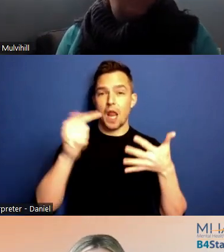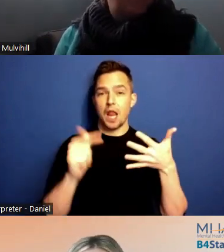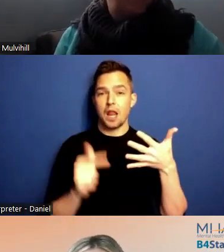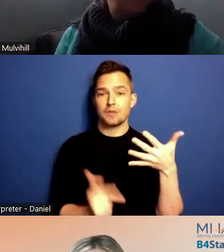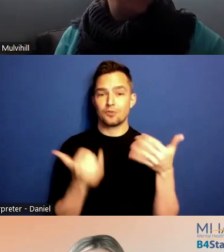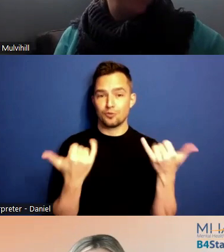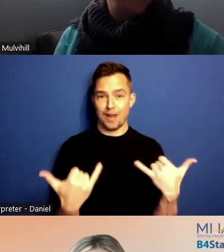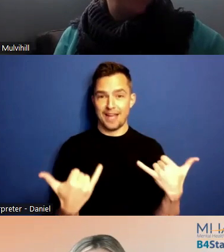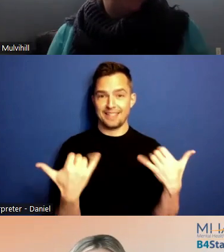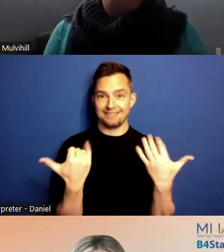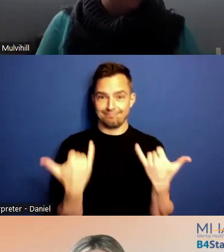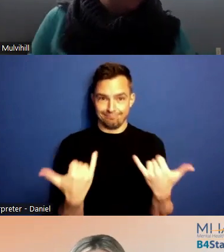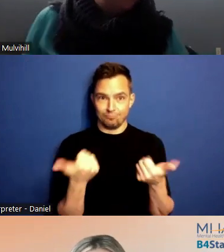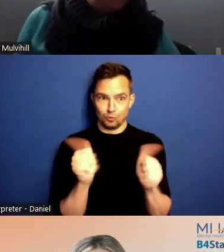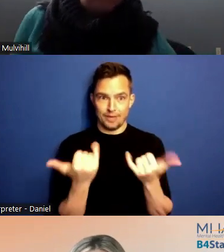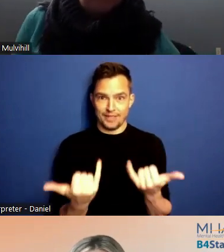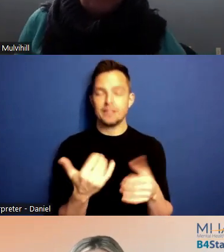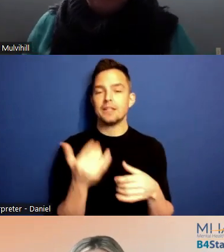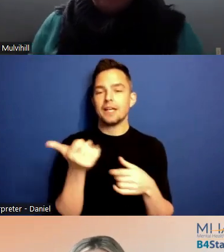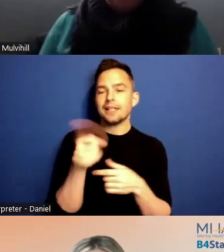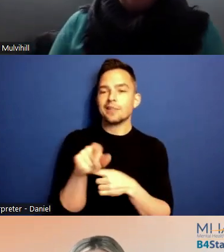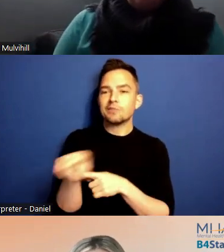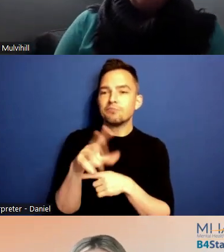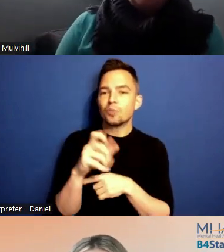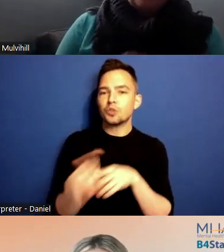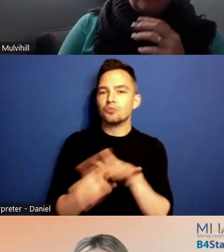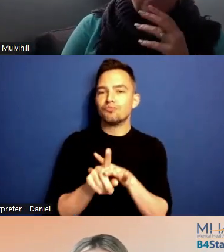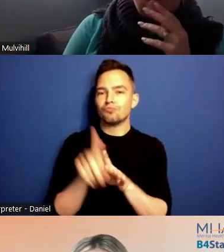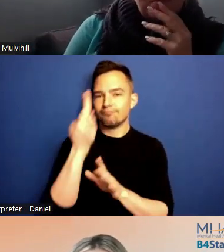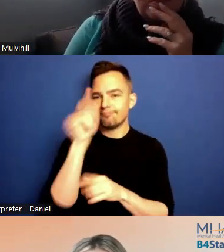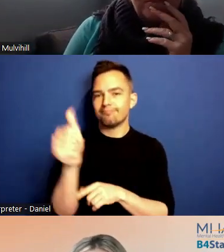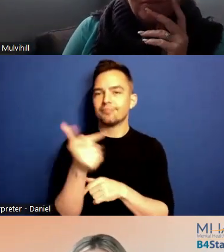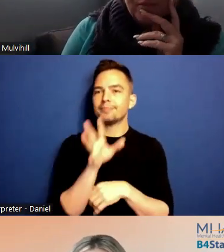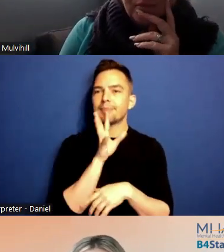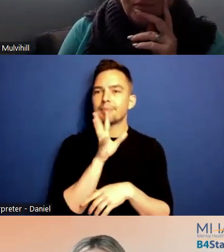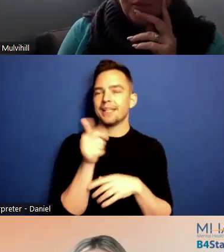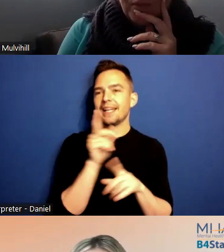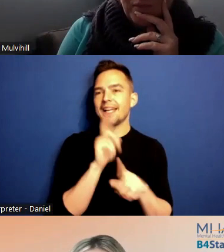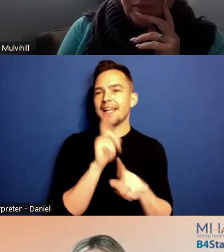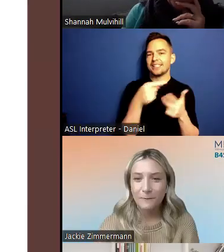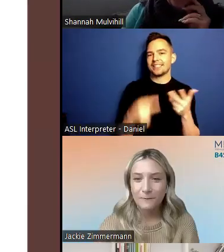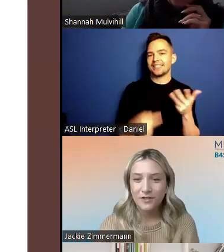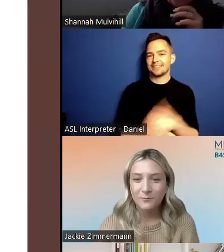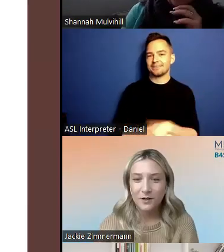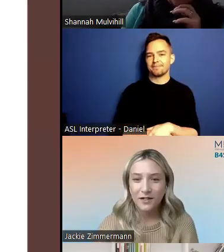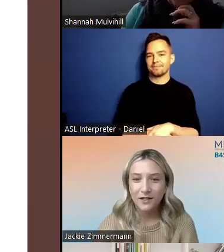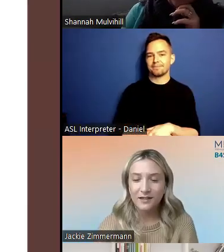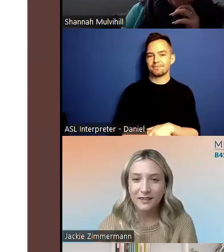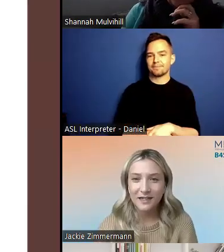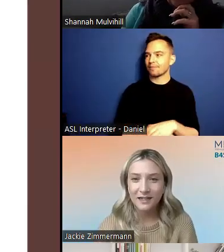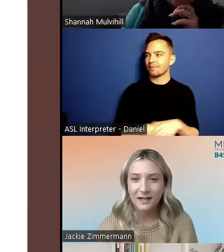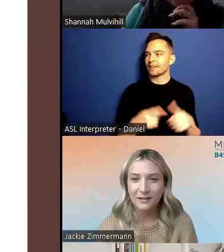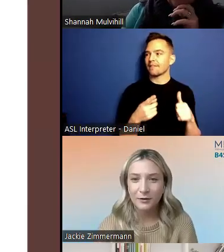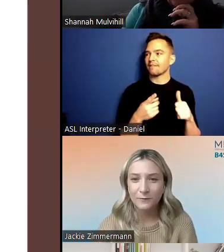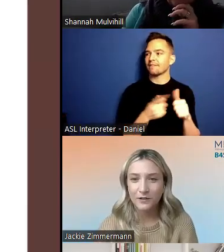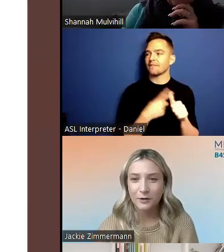now, and feel free for anyone to hop in and answer any of these. The first one